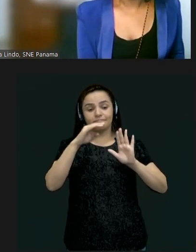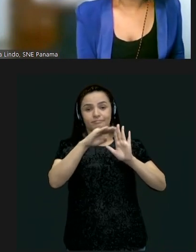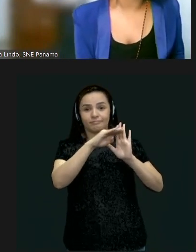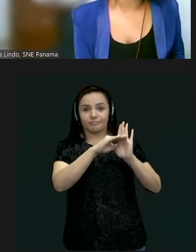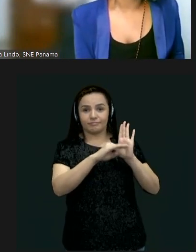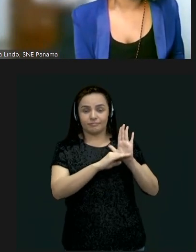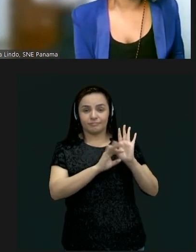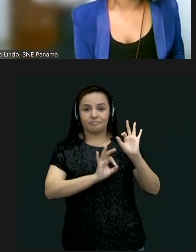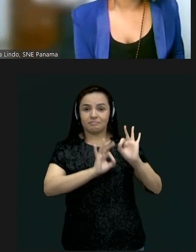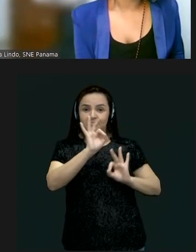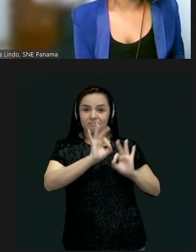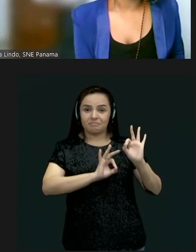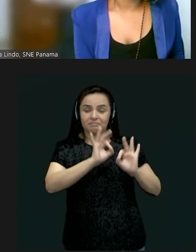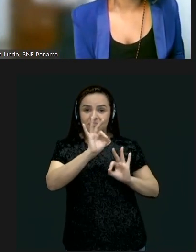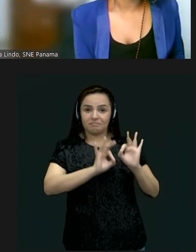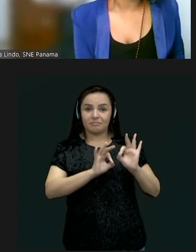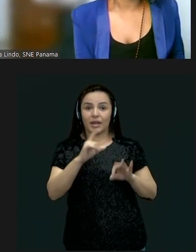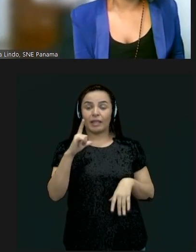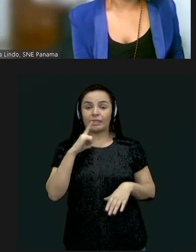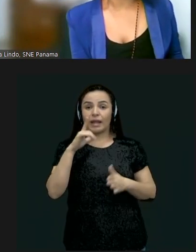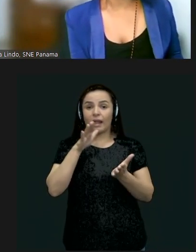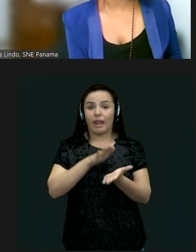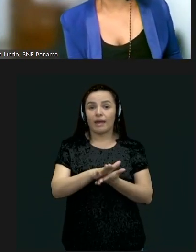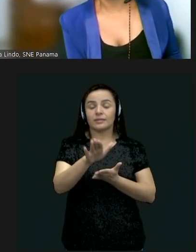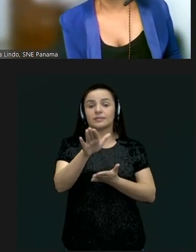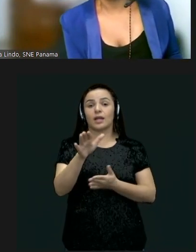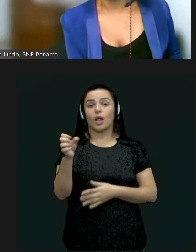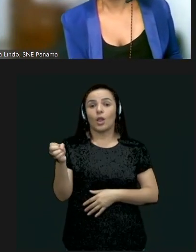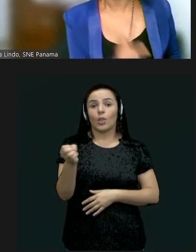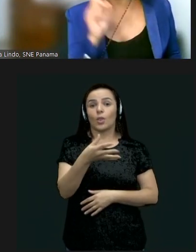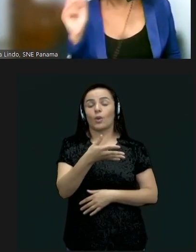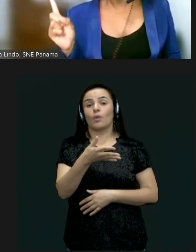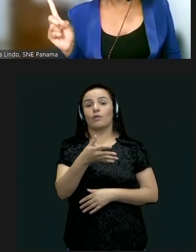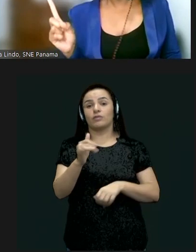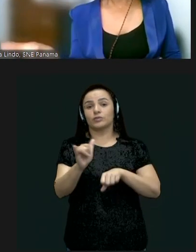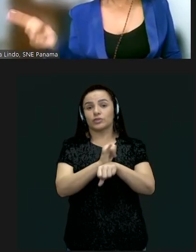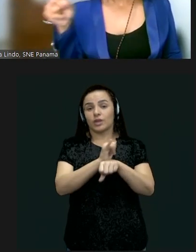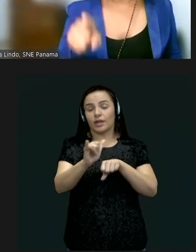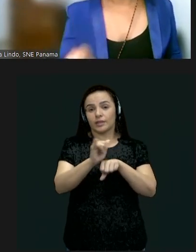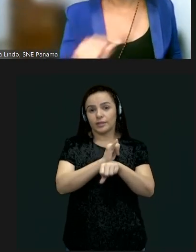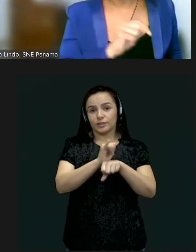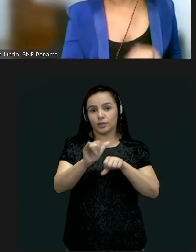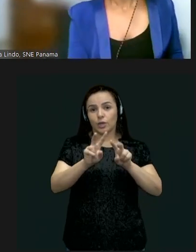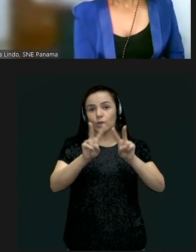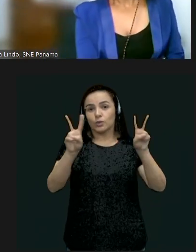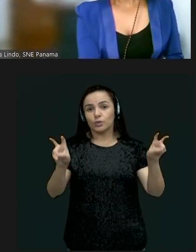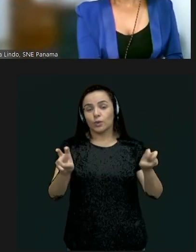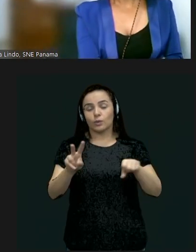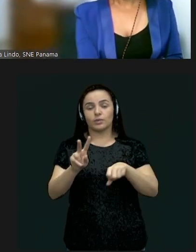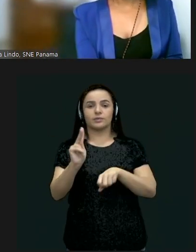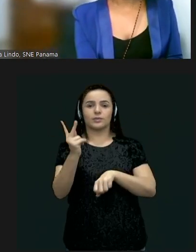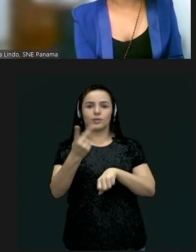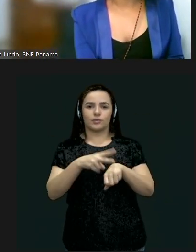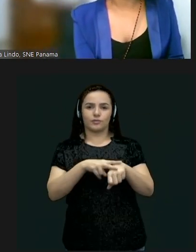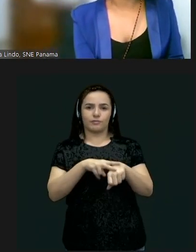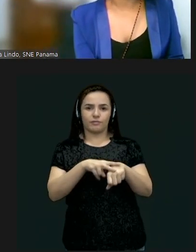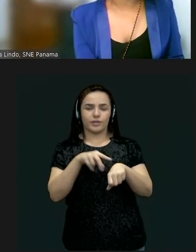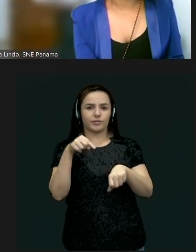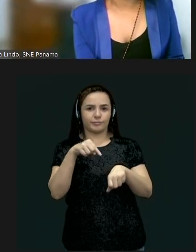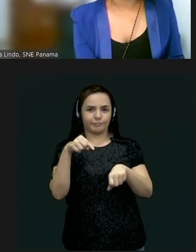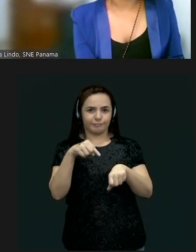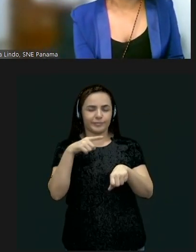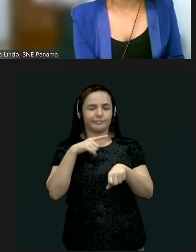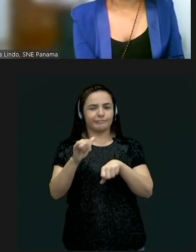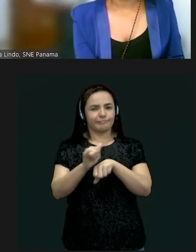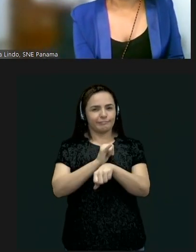are preparing the launchment of our national green hydrogen strategy, but